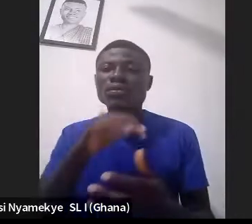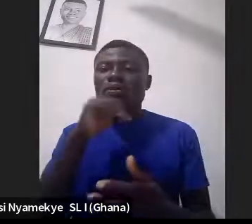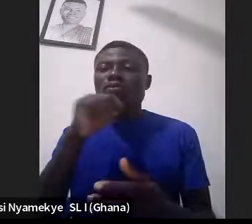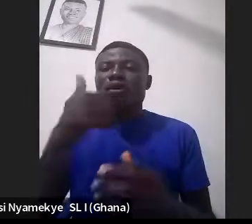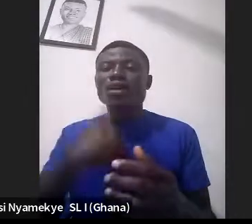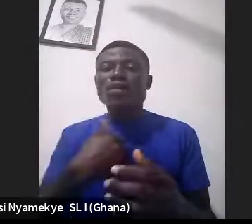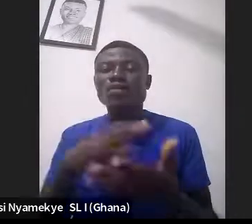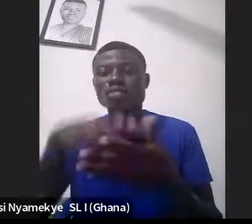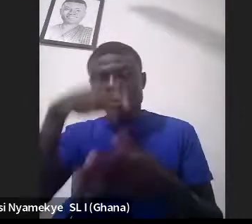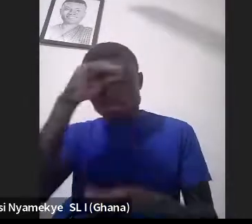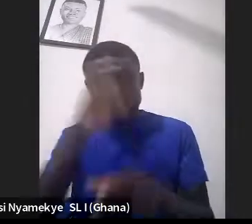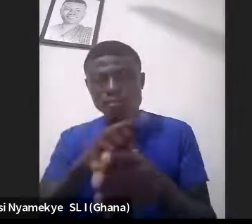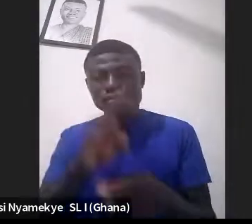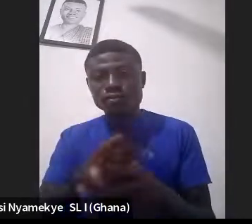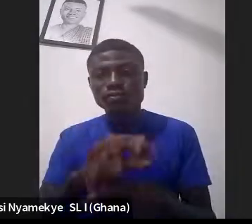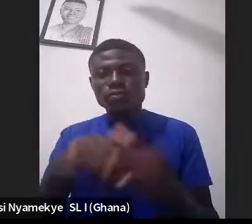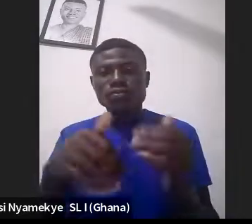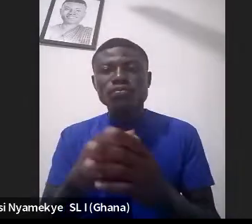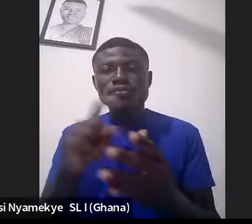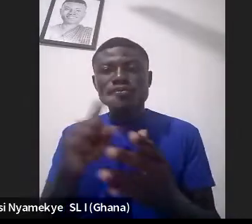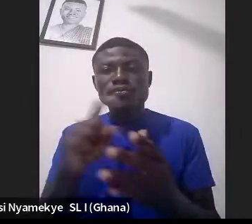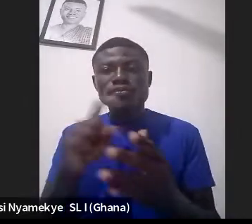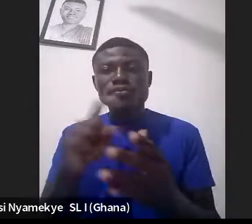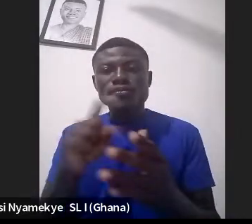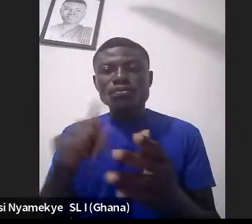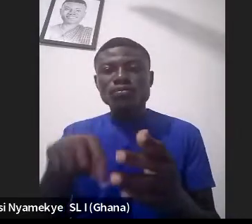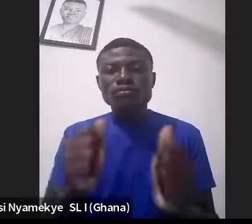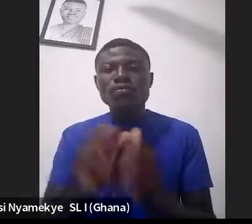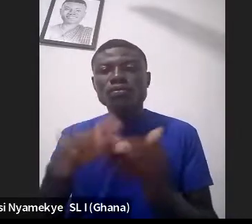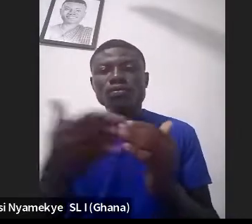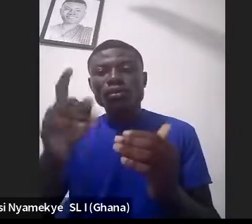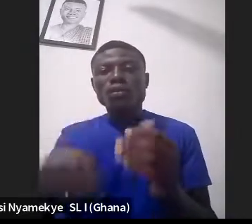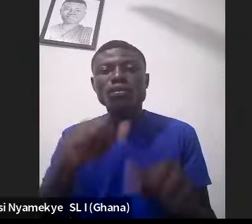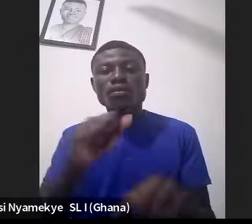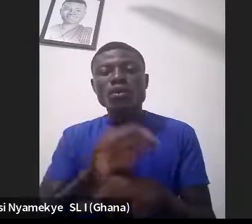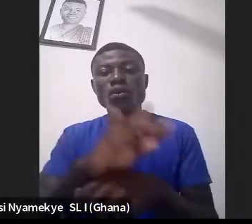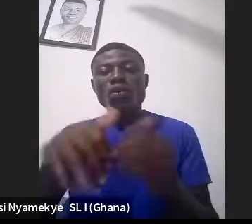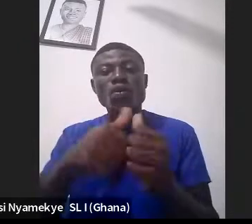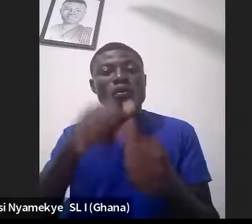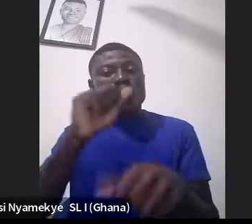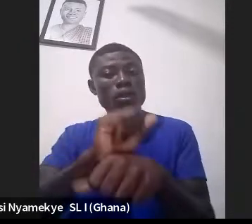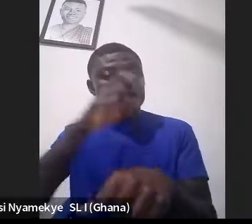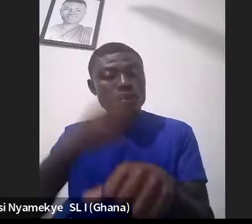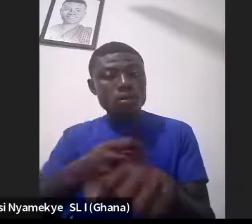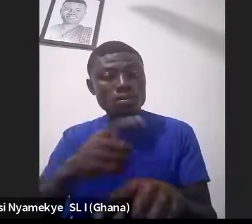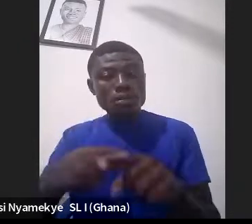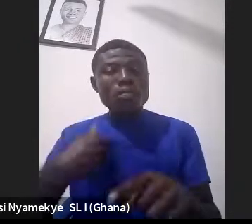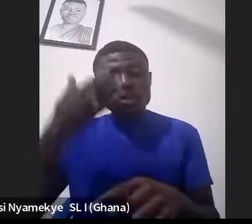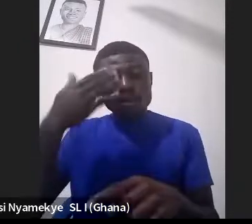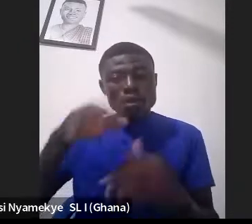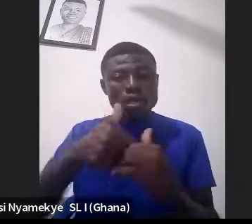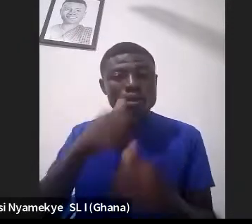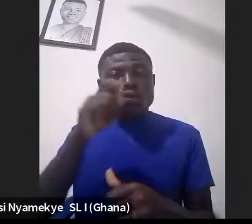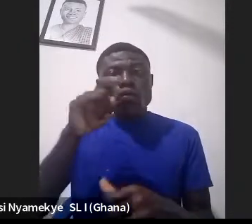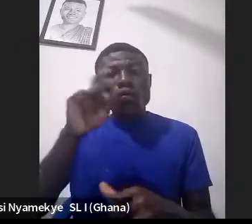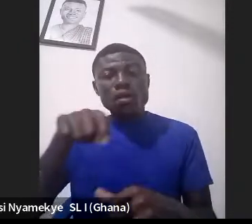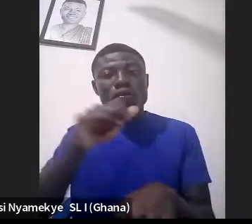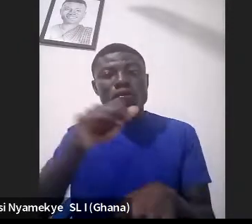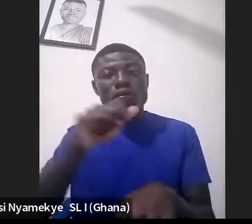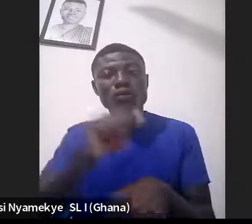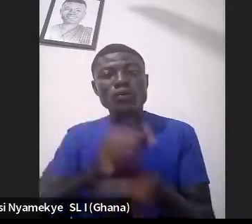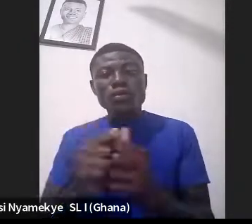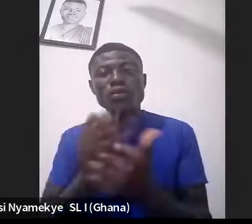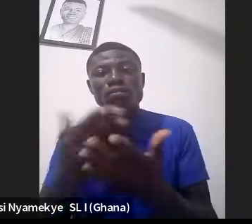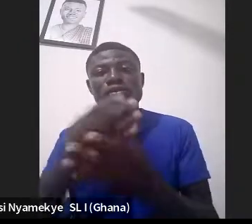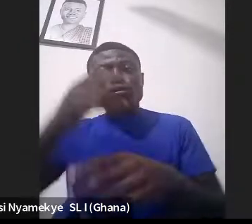literacy task. So these kids are working really hard all day. I don't know about you, but if you had to do something really difficult day in and